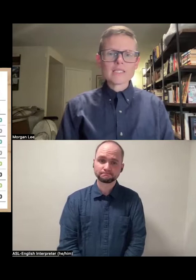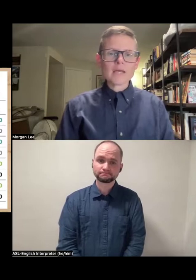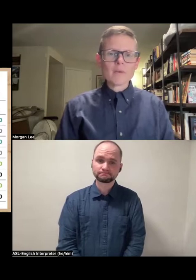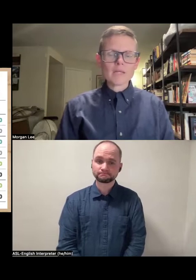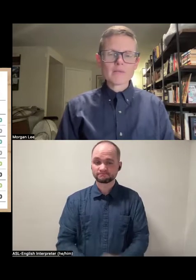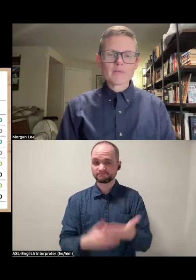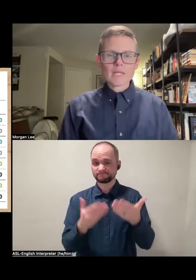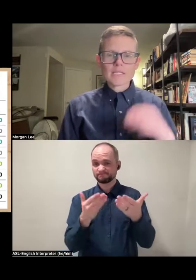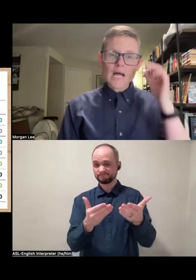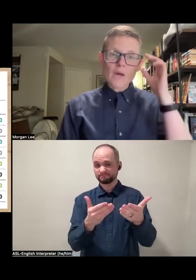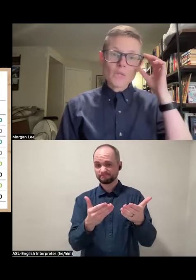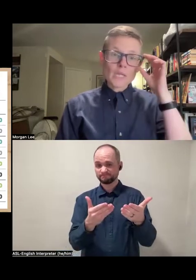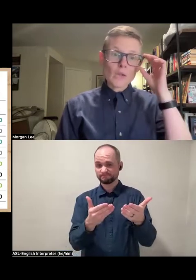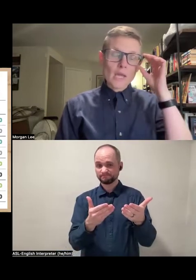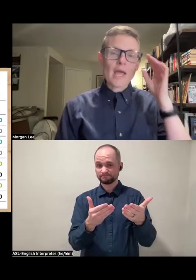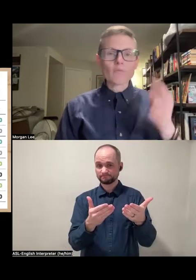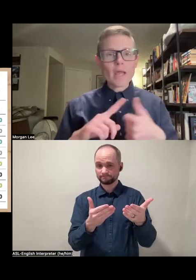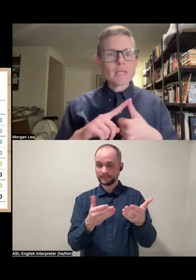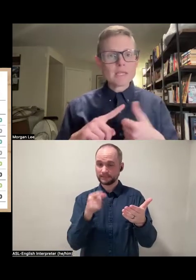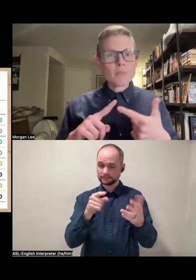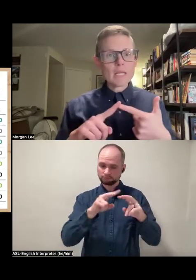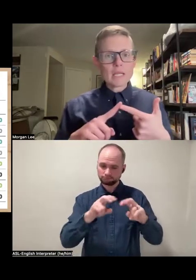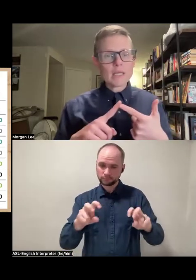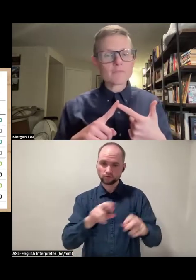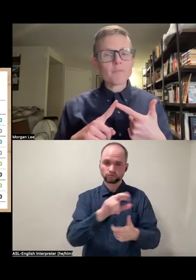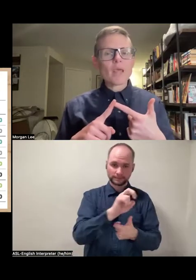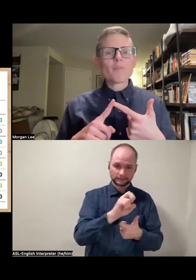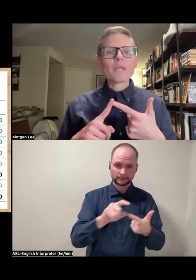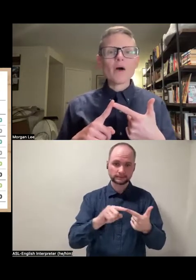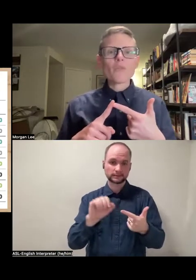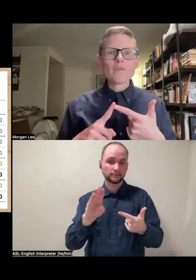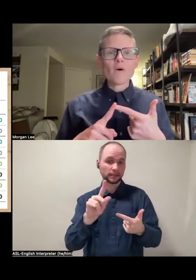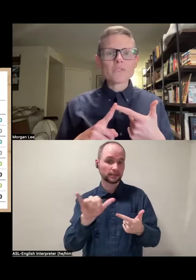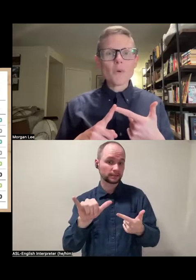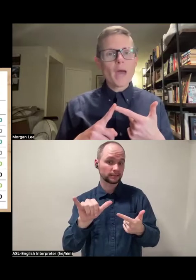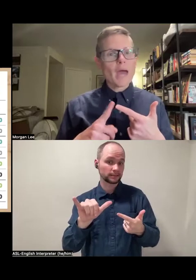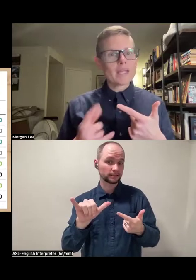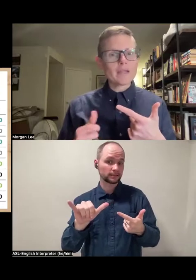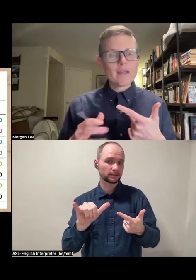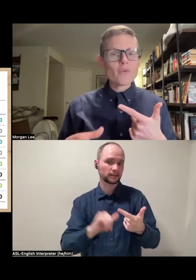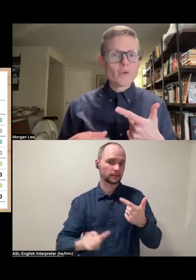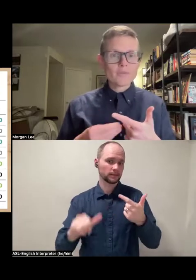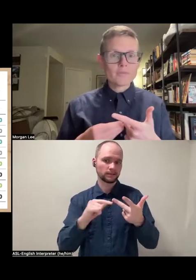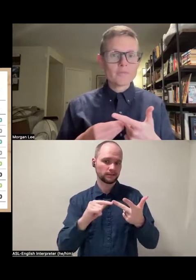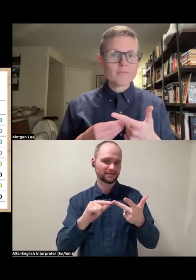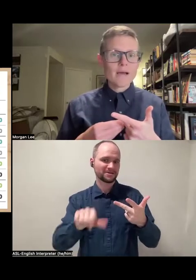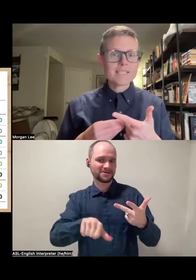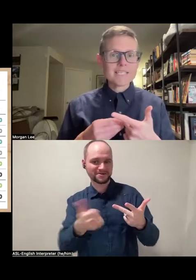In this segment, it is not only looking at race and ability, but now they have also added